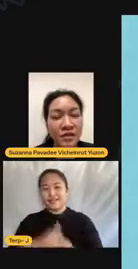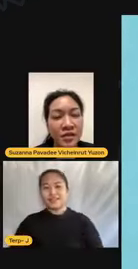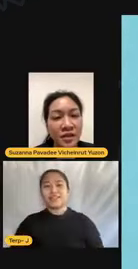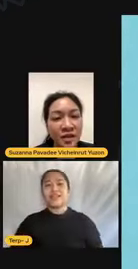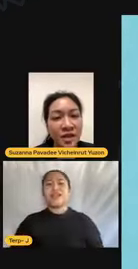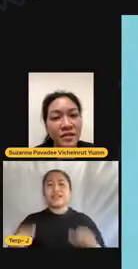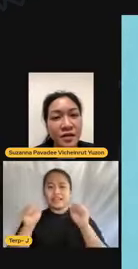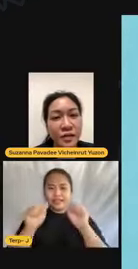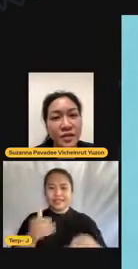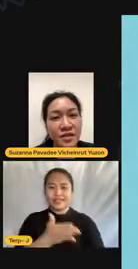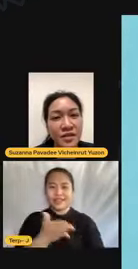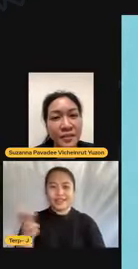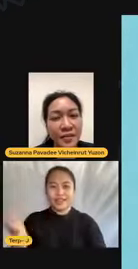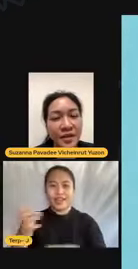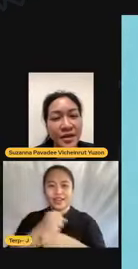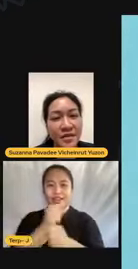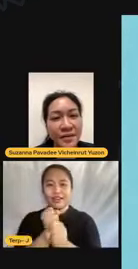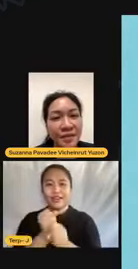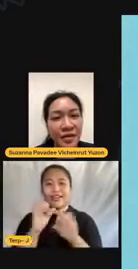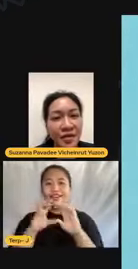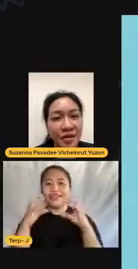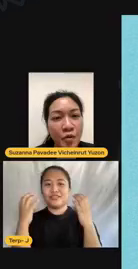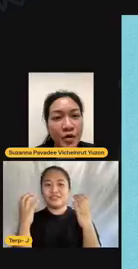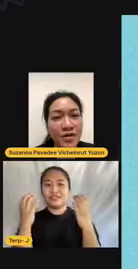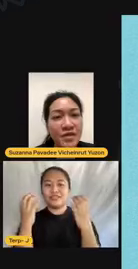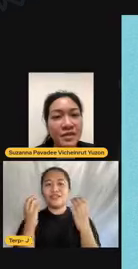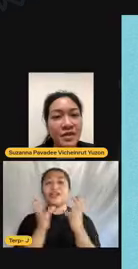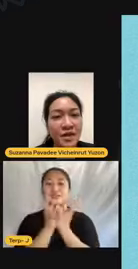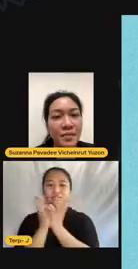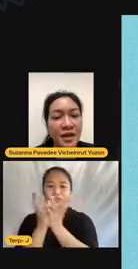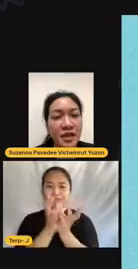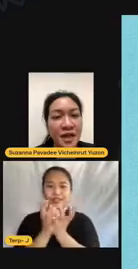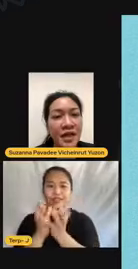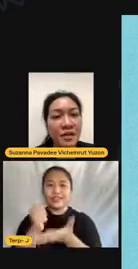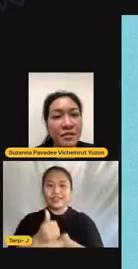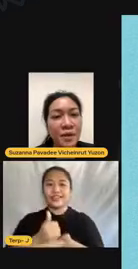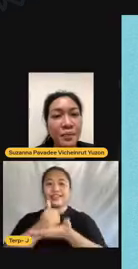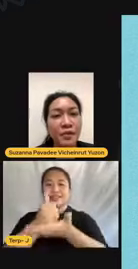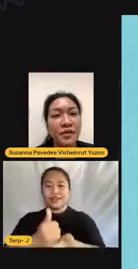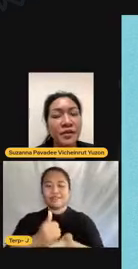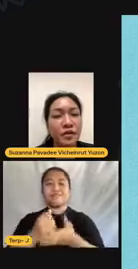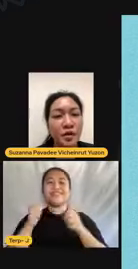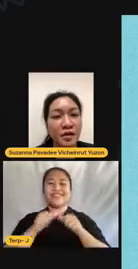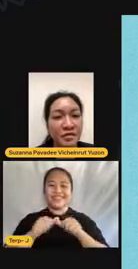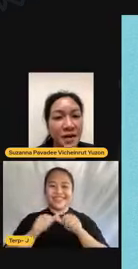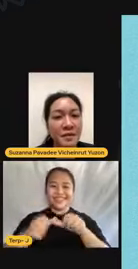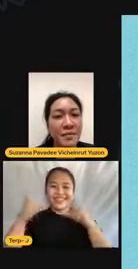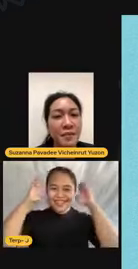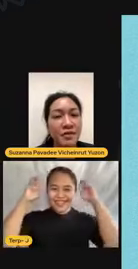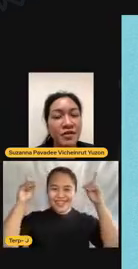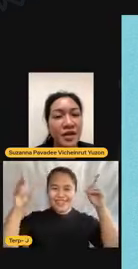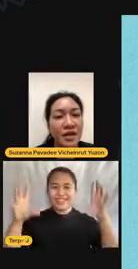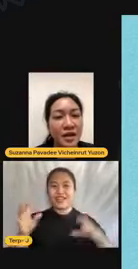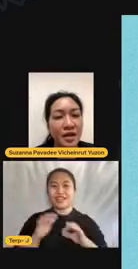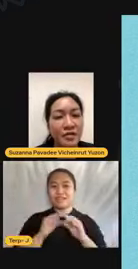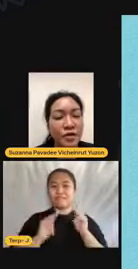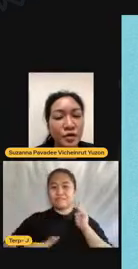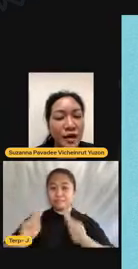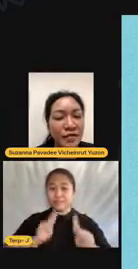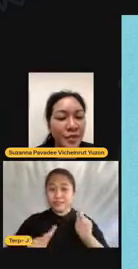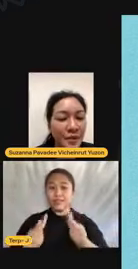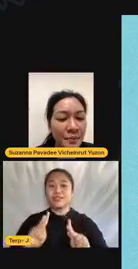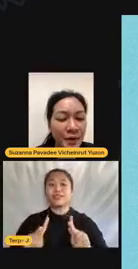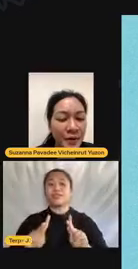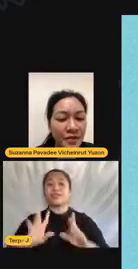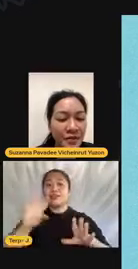as well. So this is something that's very important, is that to keep educating people, including your family members. You know,